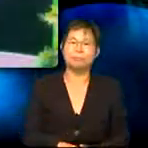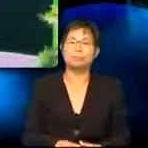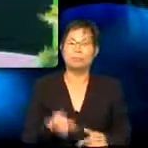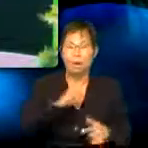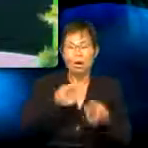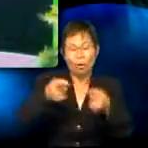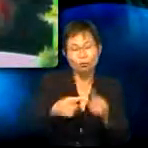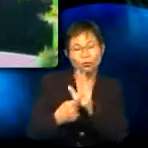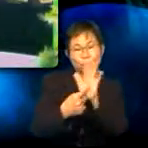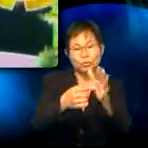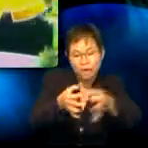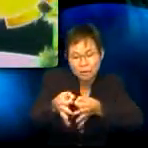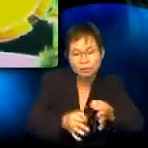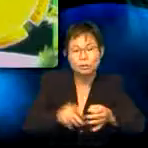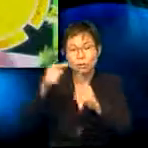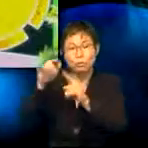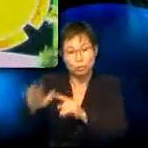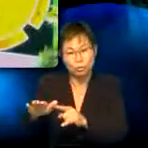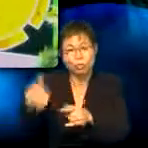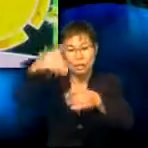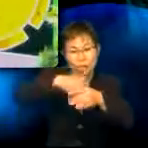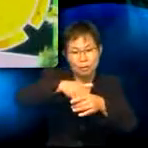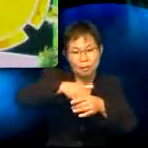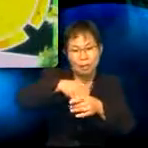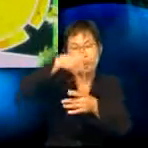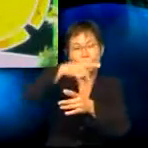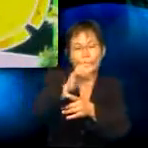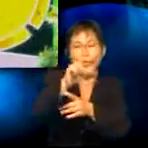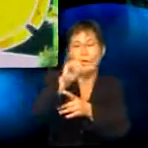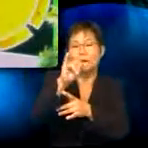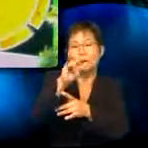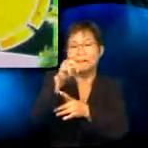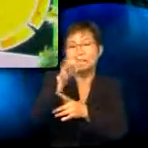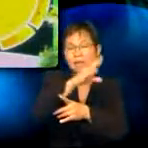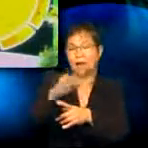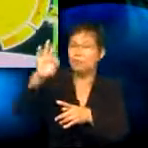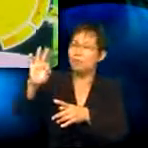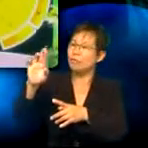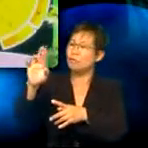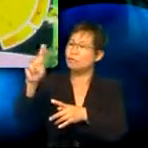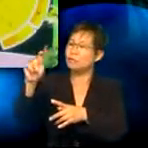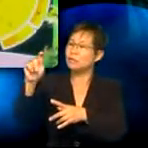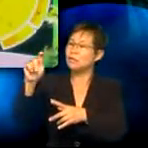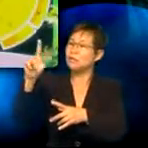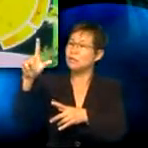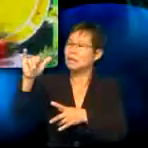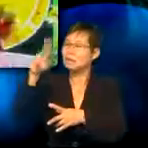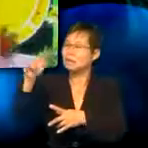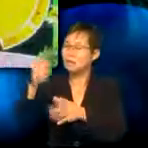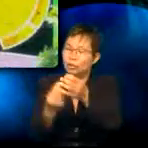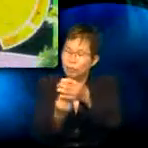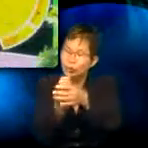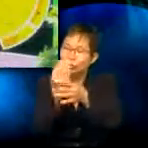also showed and explained to you that in between pollination and fertilization, the growth of the pollen